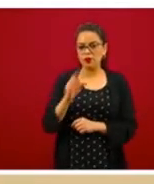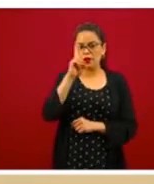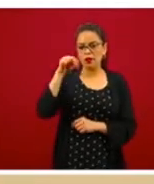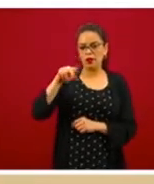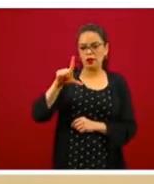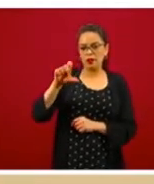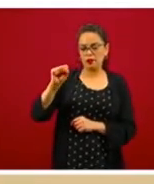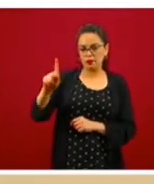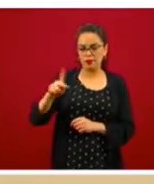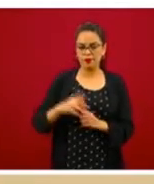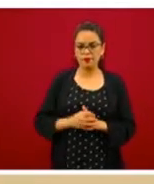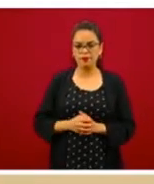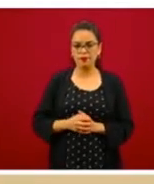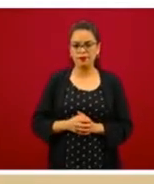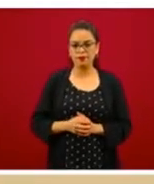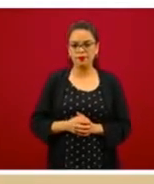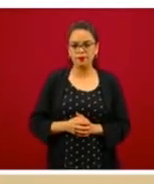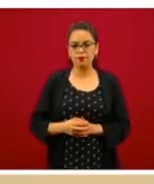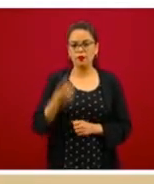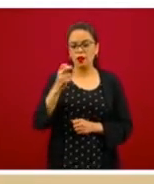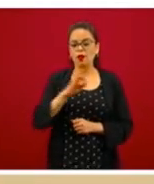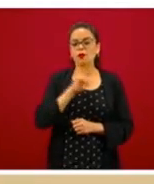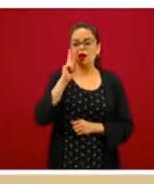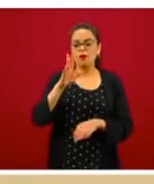figure on the right, and we have